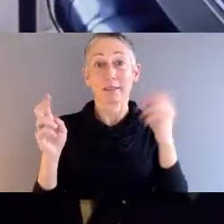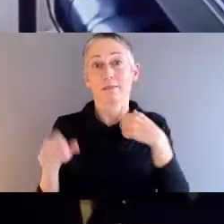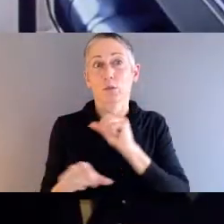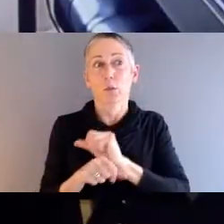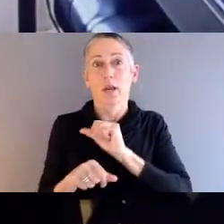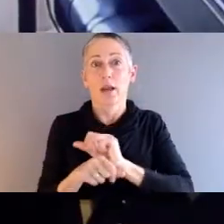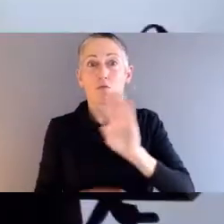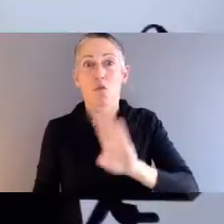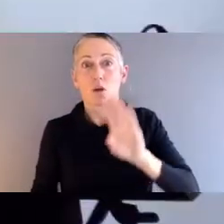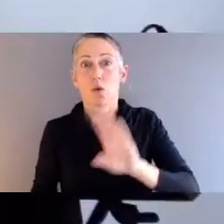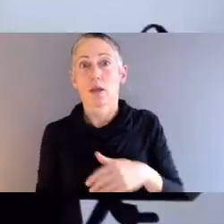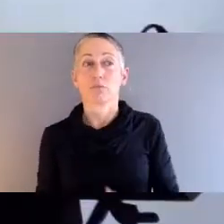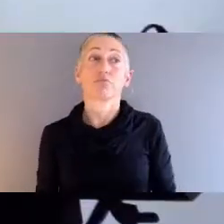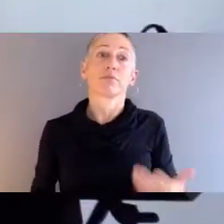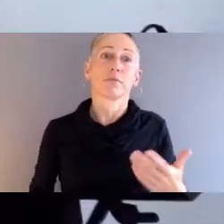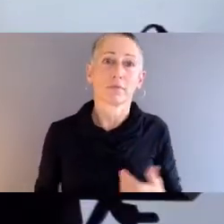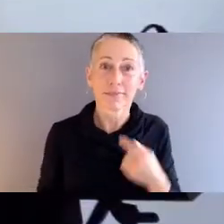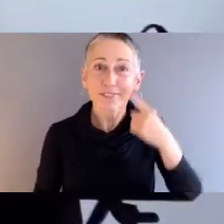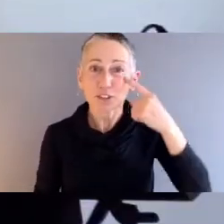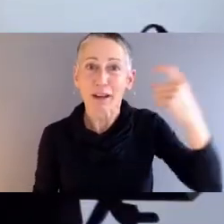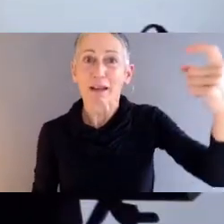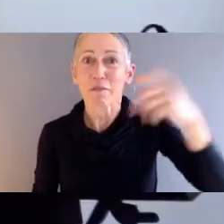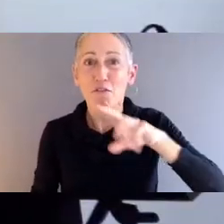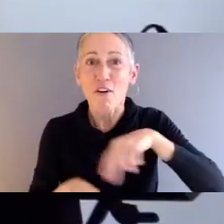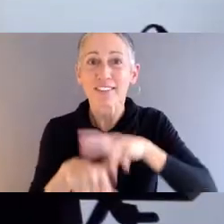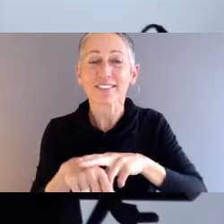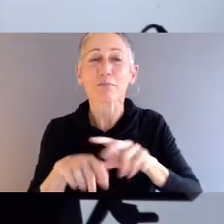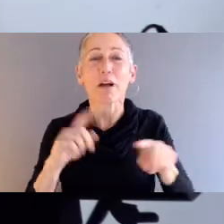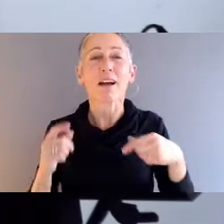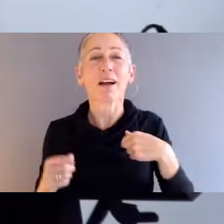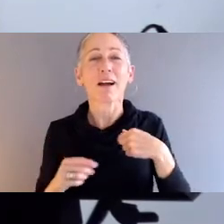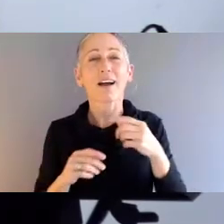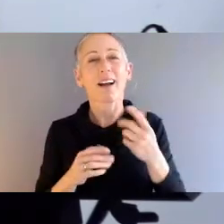could it not be? But quite honestly, I know that I would